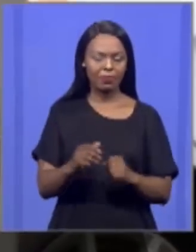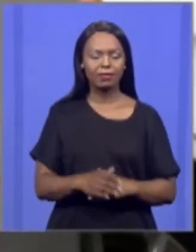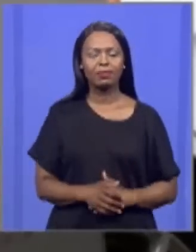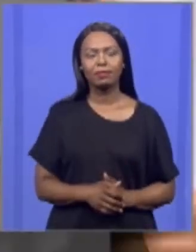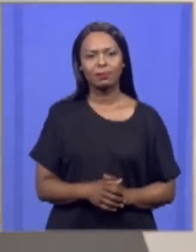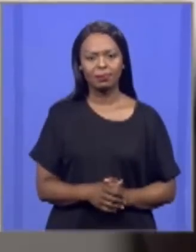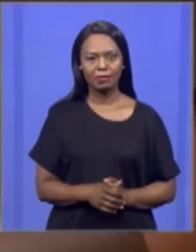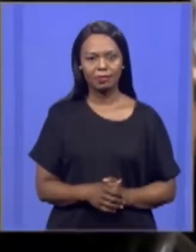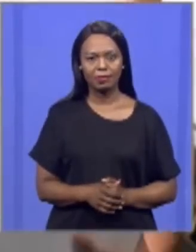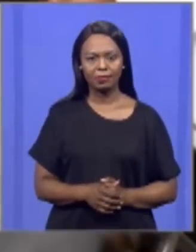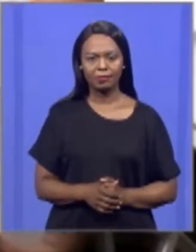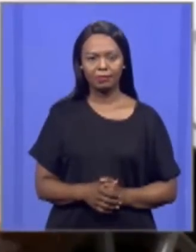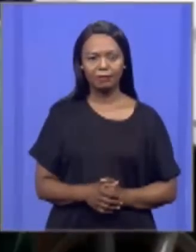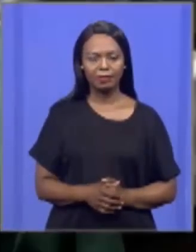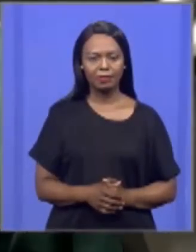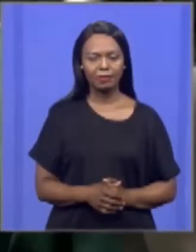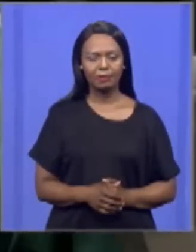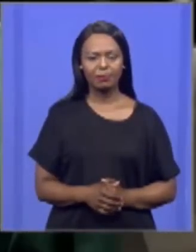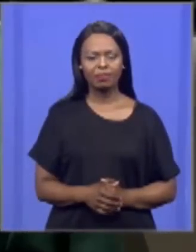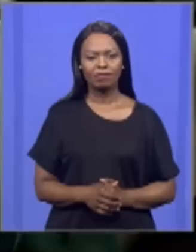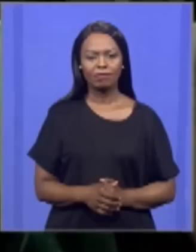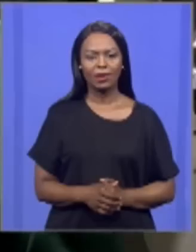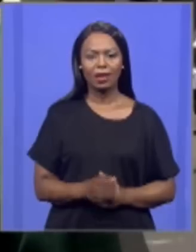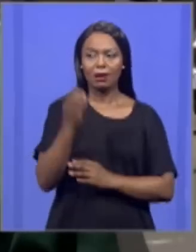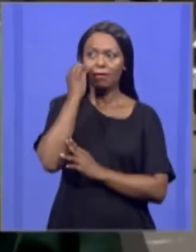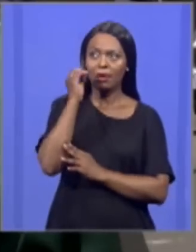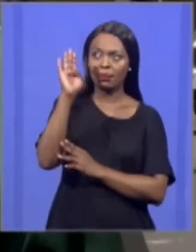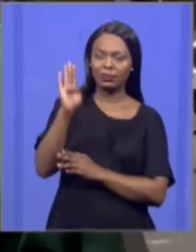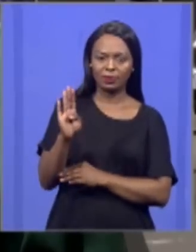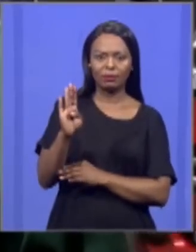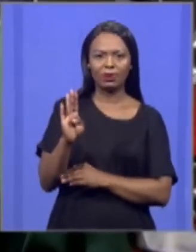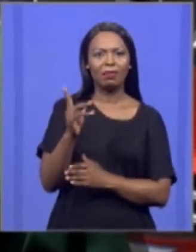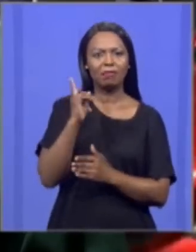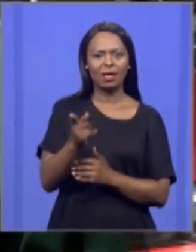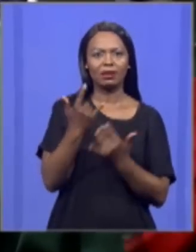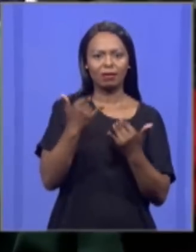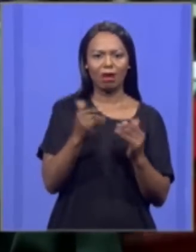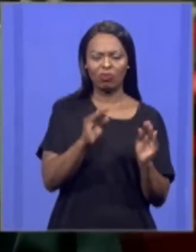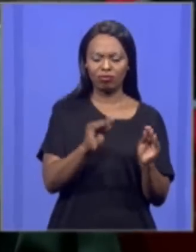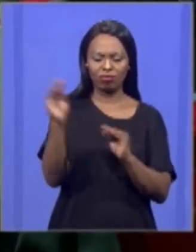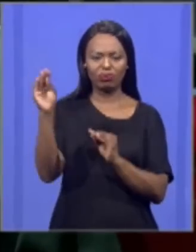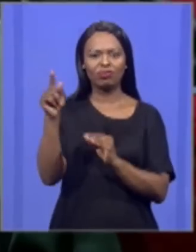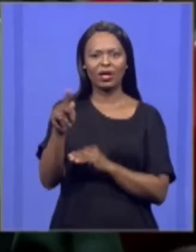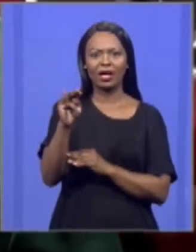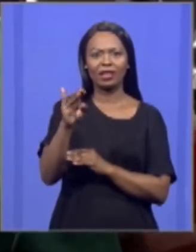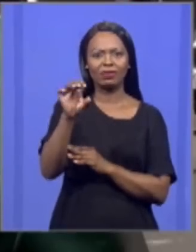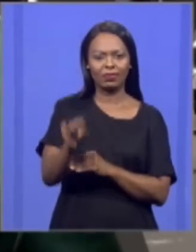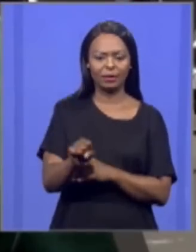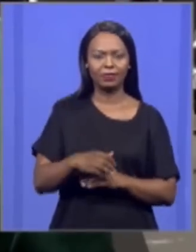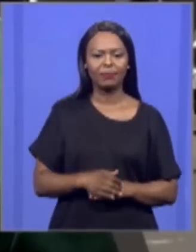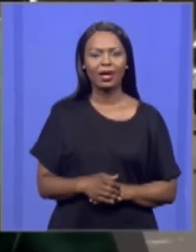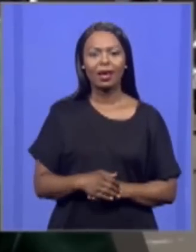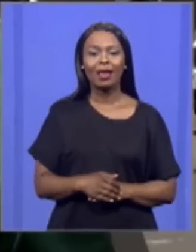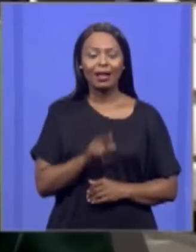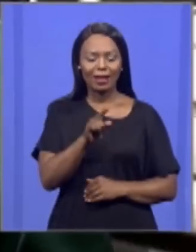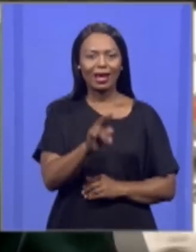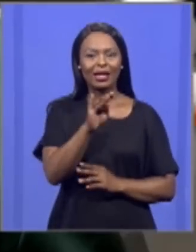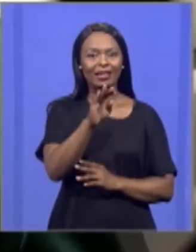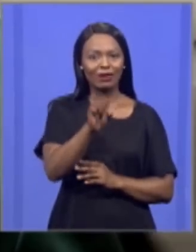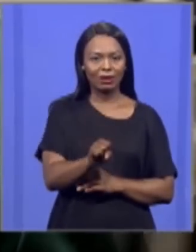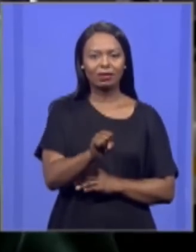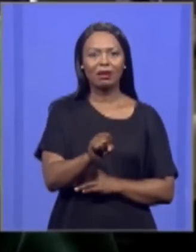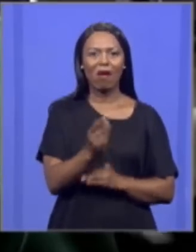šetšwe. We are saying to Blade Nzimande he must scrap NSFAS completely because it is an unnecessary red tape. In fact, NSFAS is chowing more